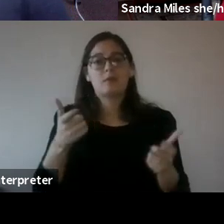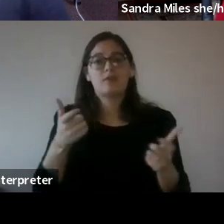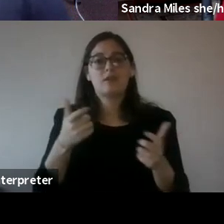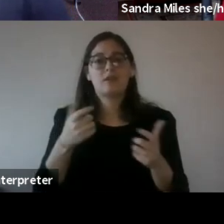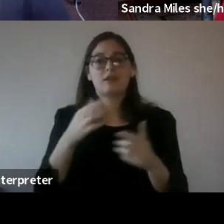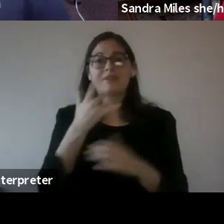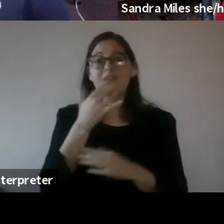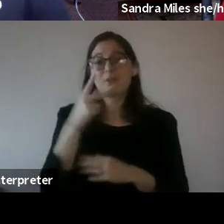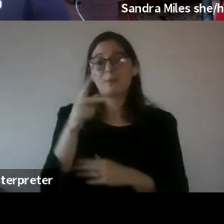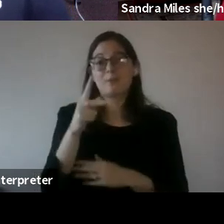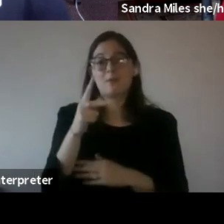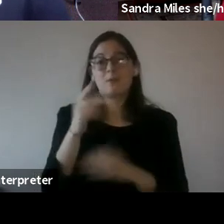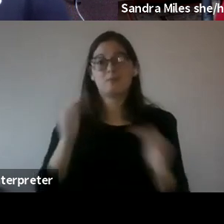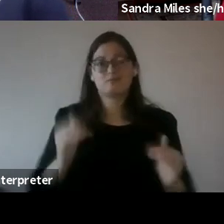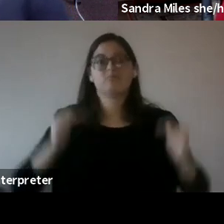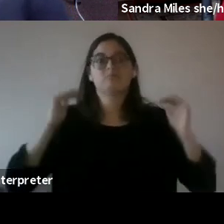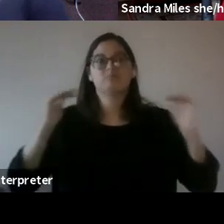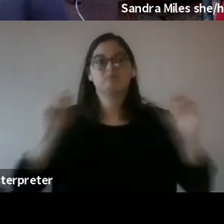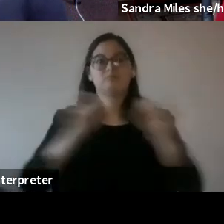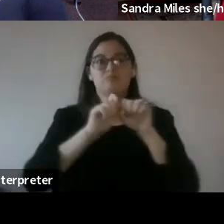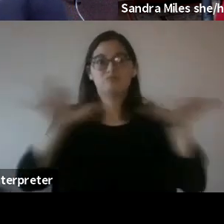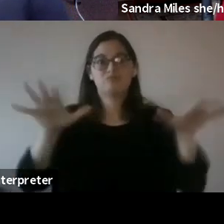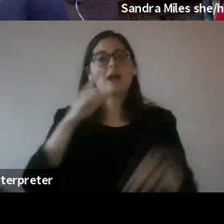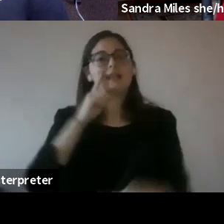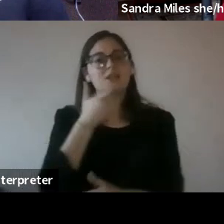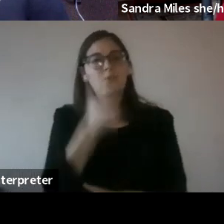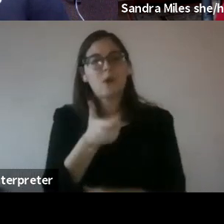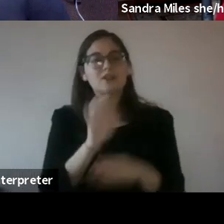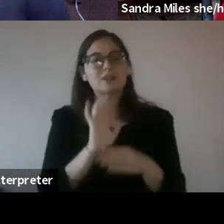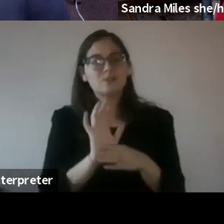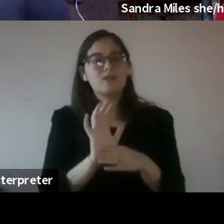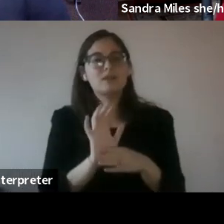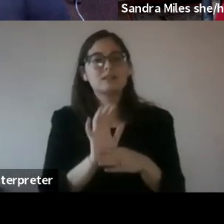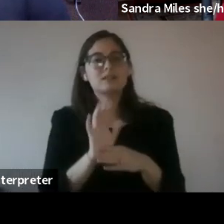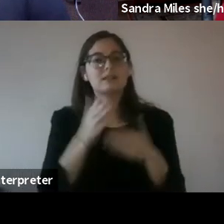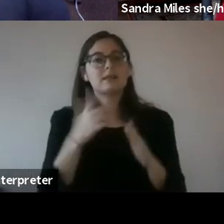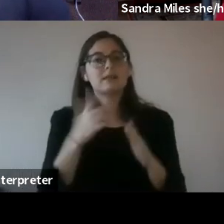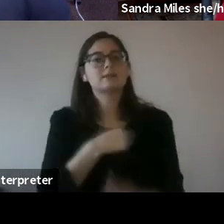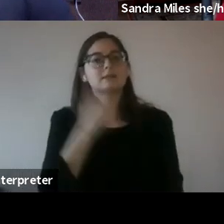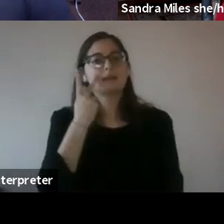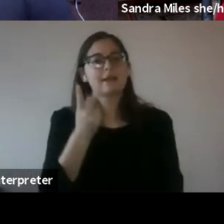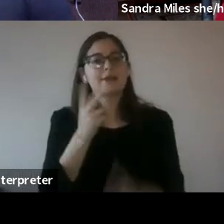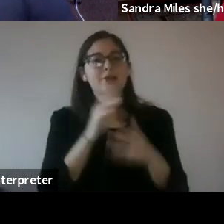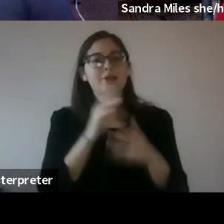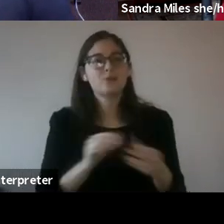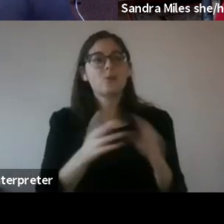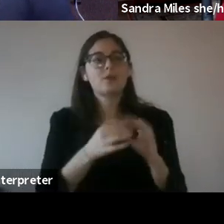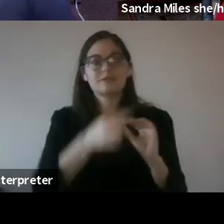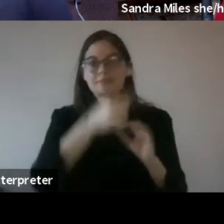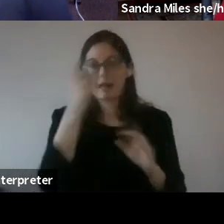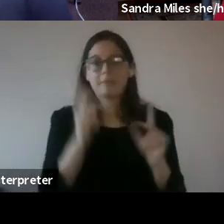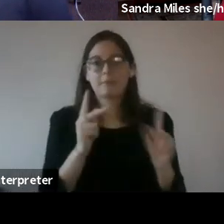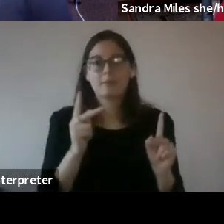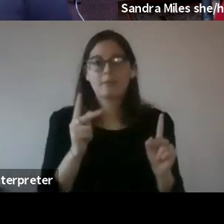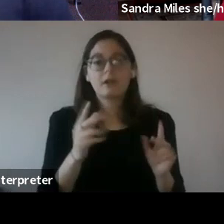magnitude, I think that watching these movies let us see the stories of Black people. And of course,